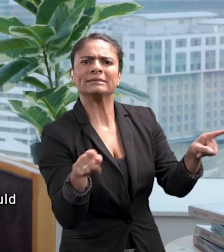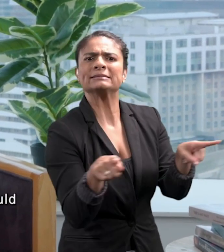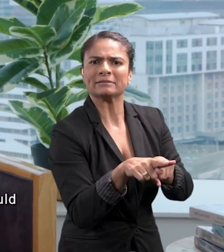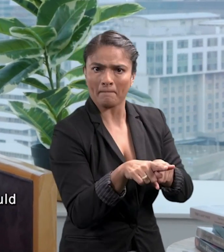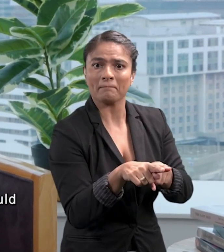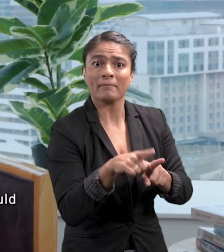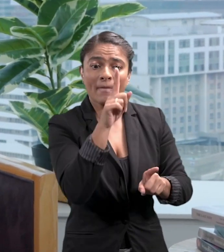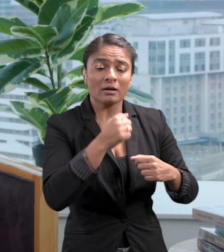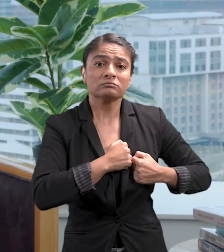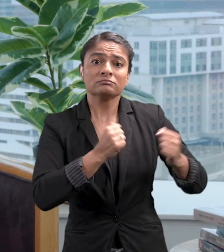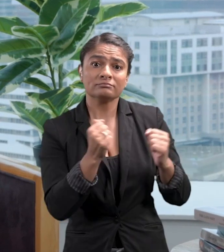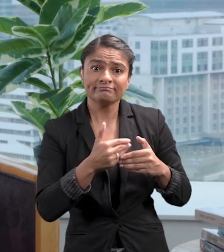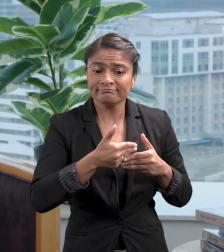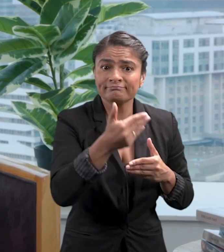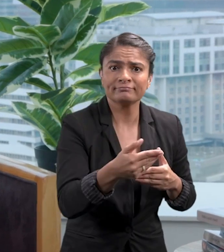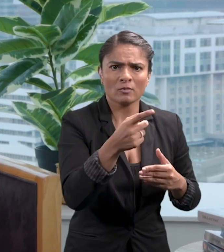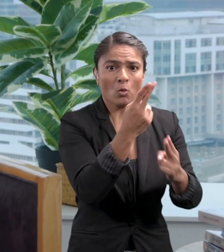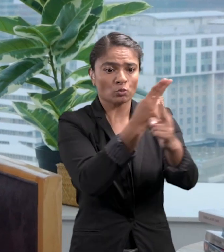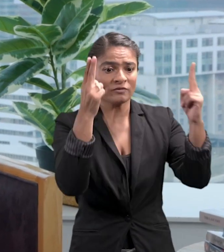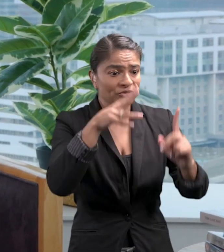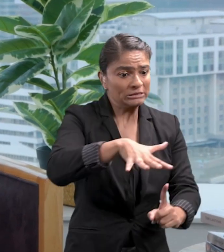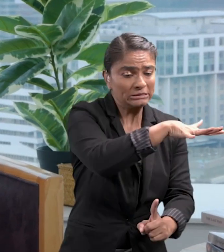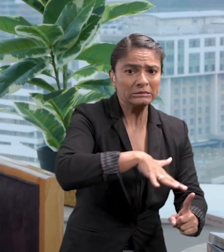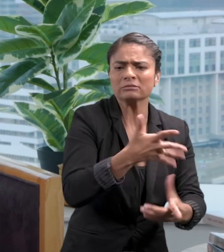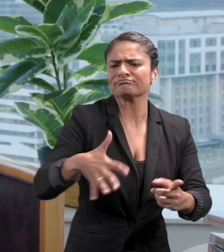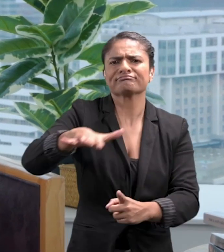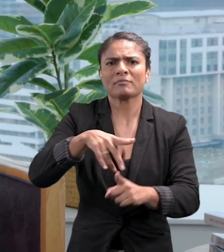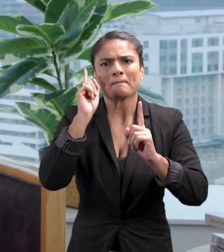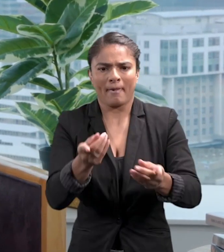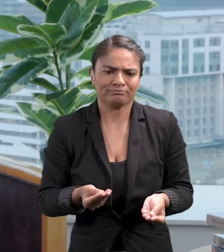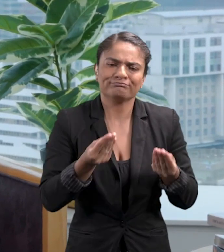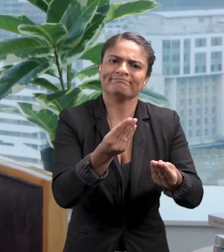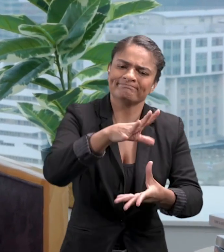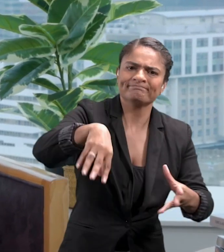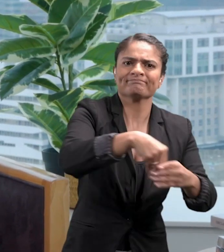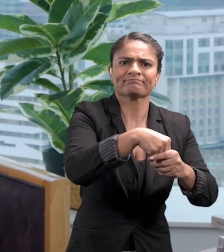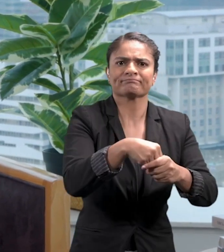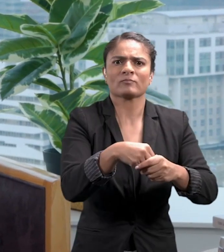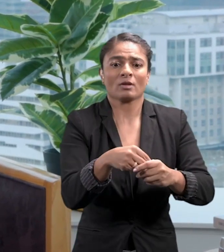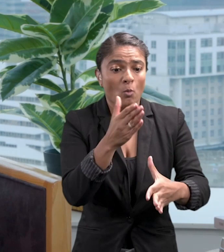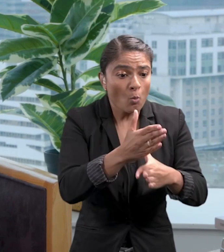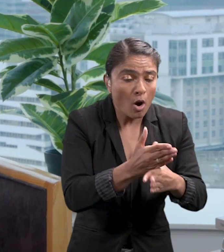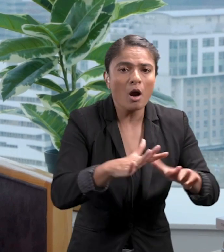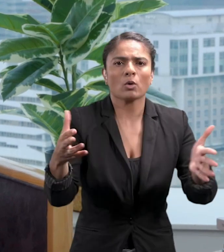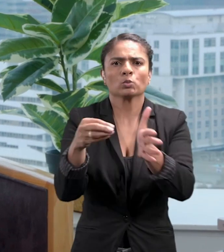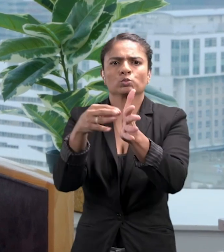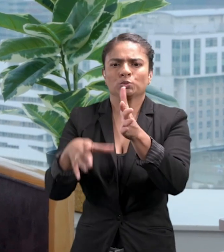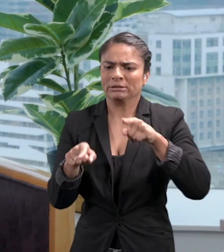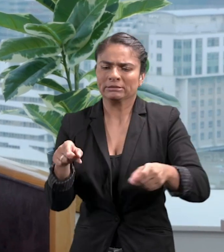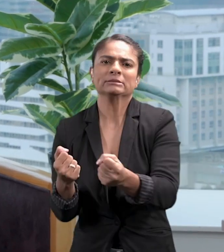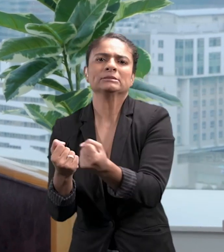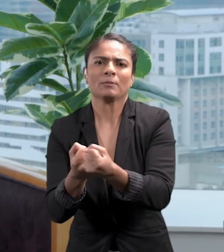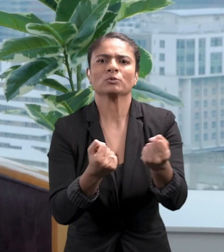anders behandel sou word. Daarom moet instellings 'n inklusiewe omgewing skep voordat hulle ongeskiktheid werknemers en studente kan